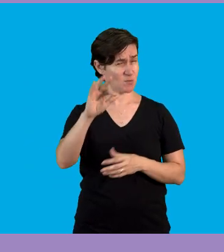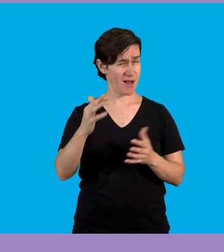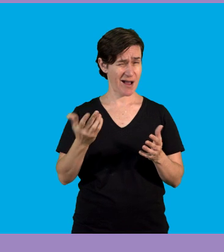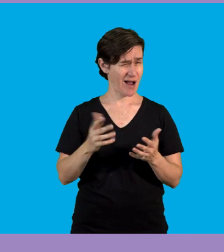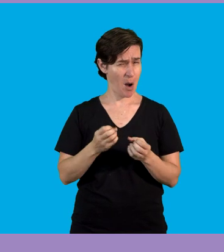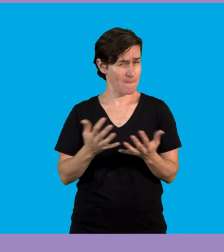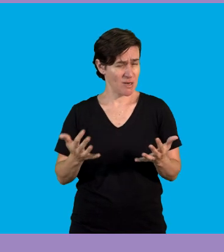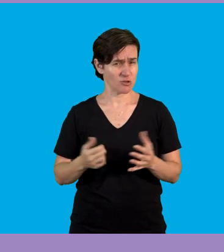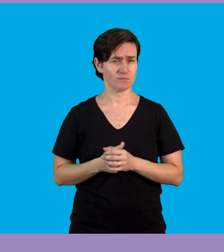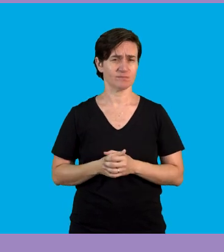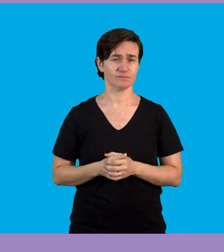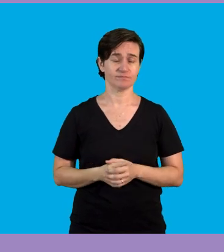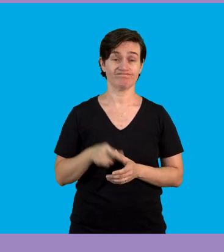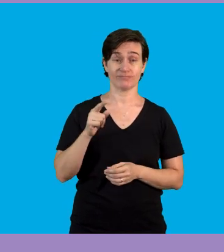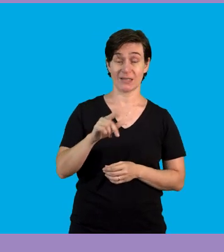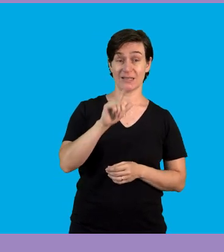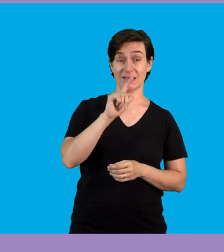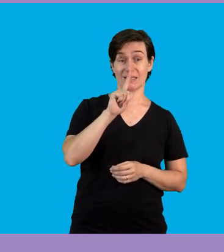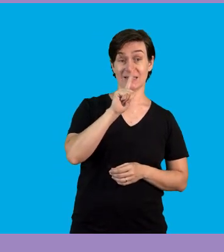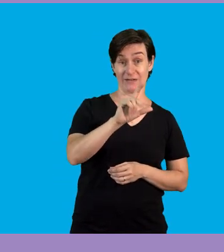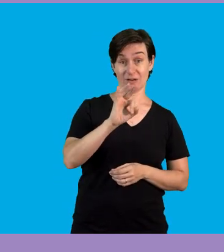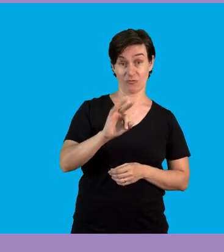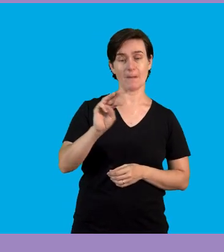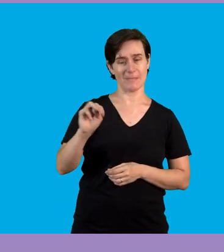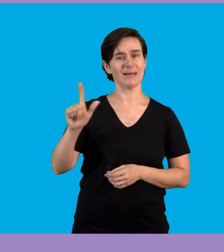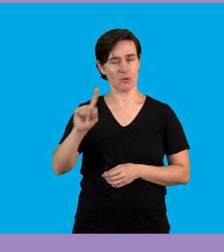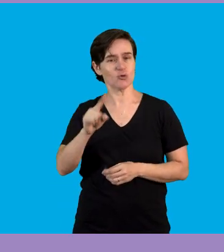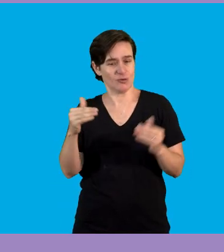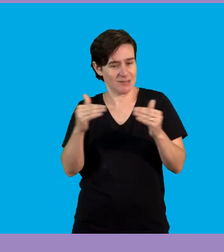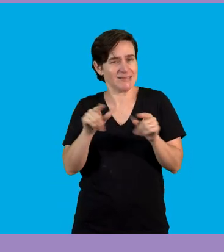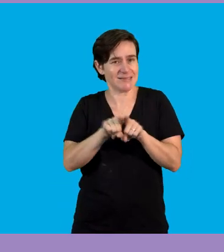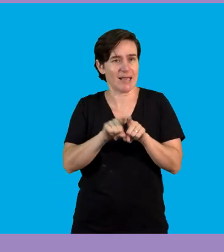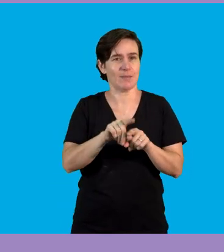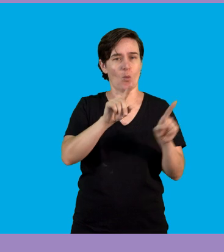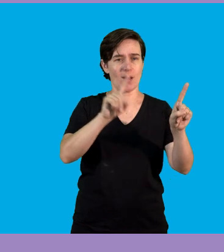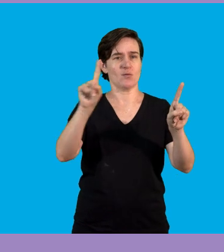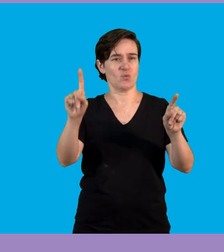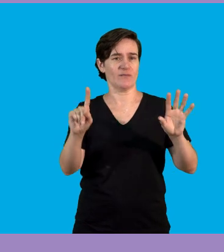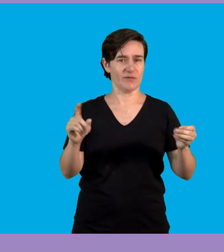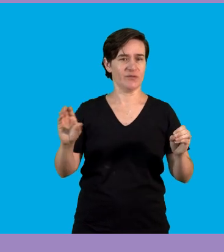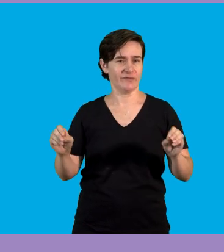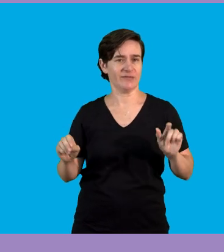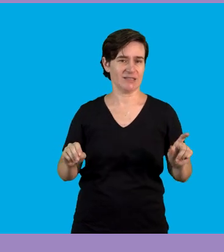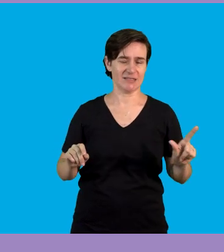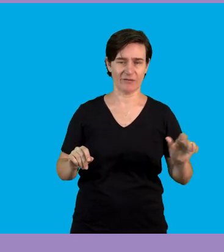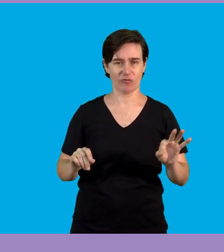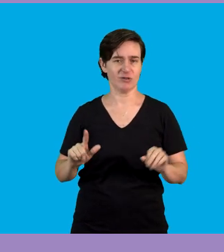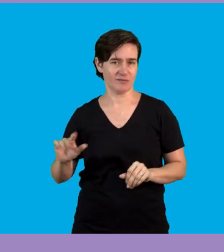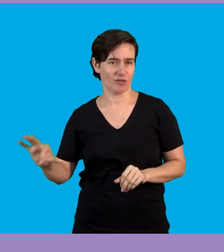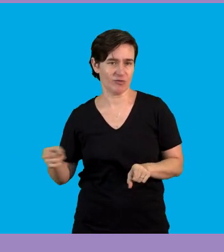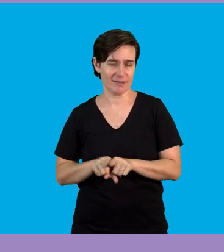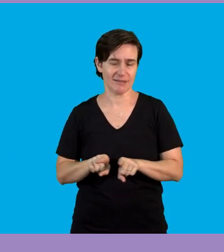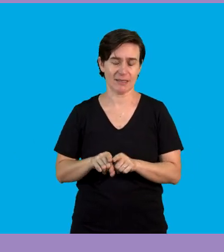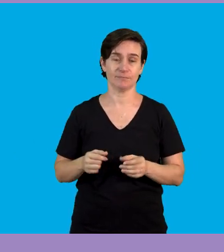If you have 73 milliliters, then you are absolutely correct. Let's look at the next one,